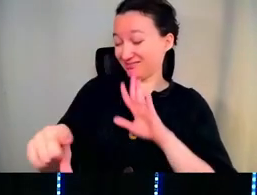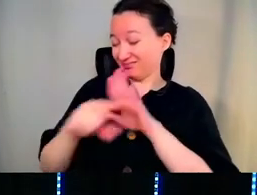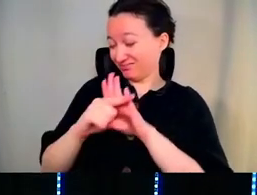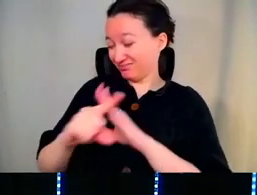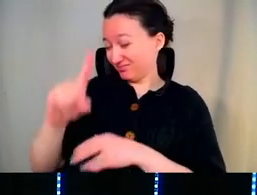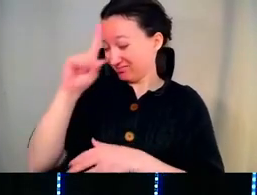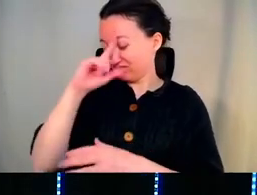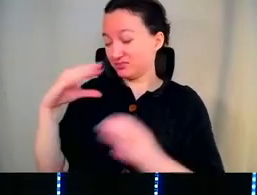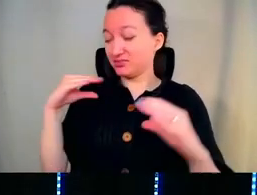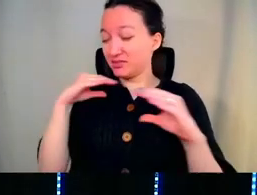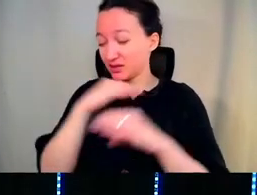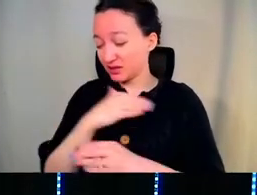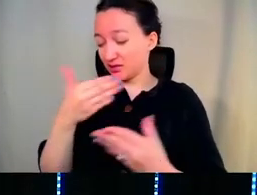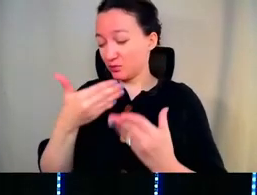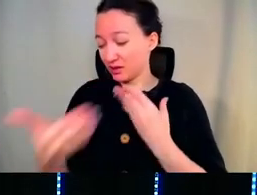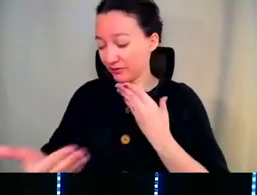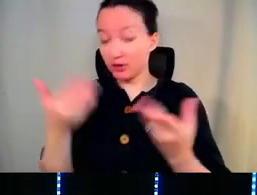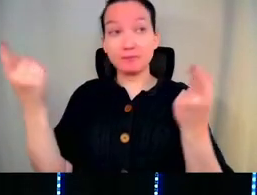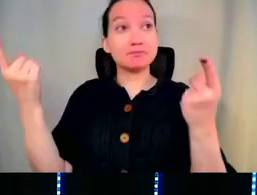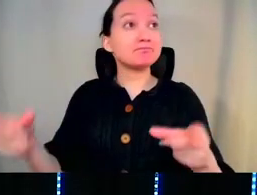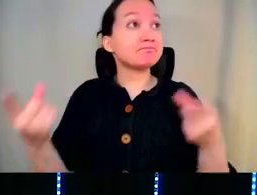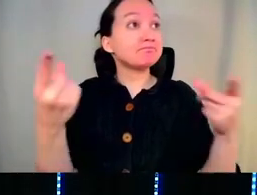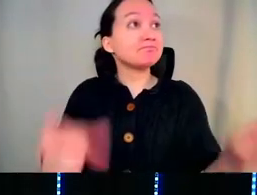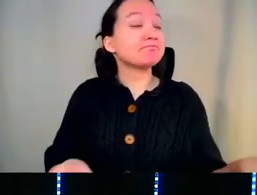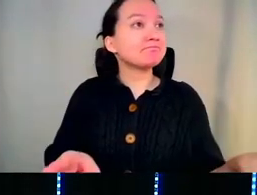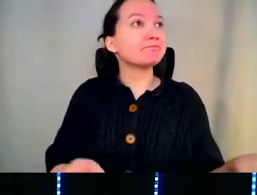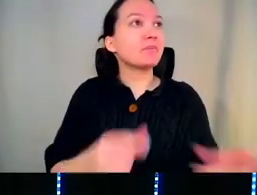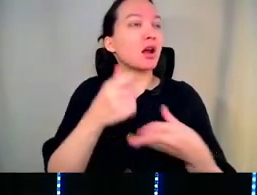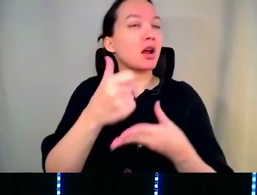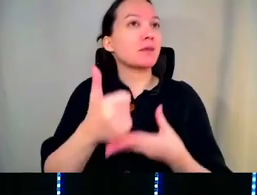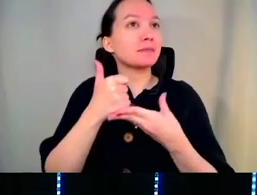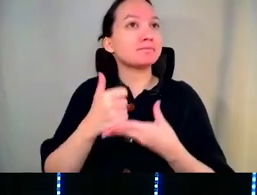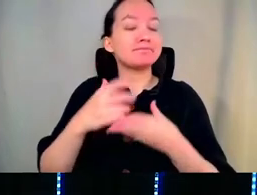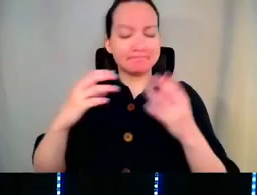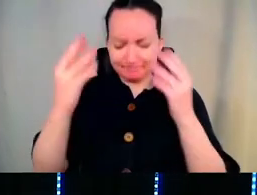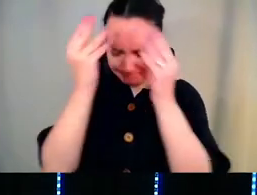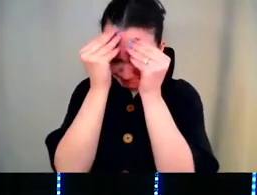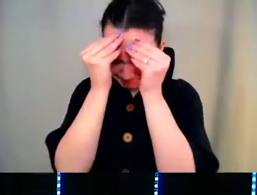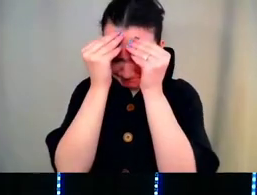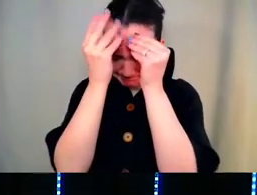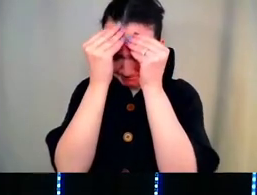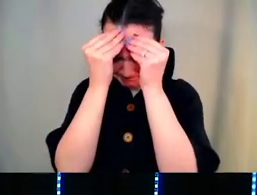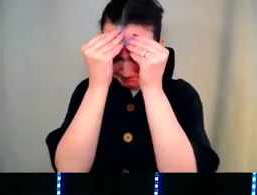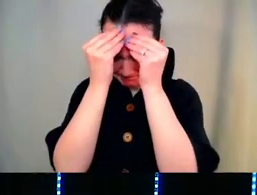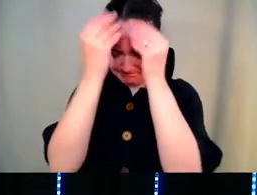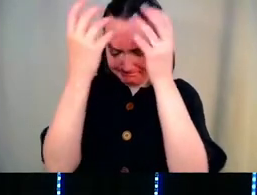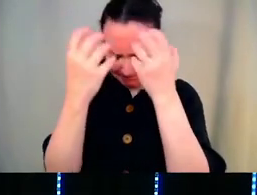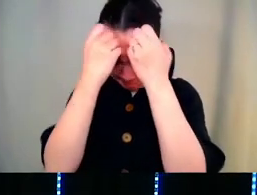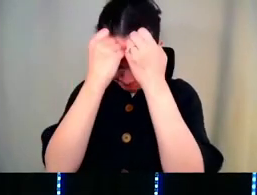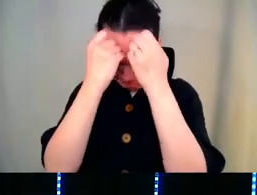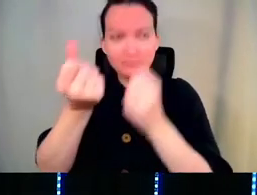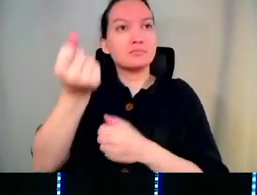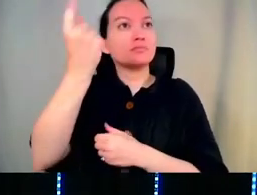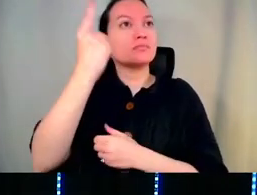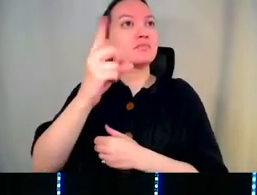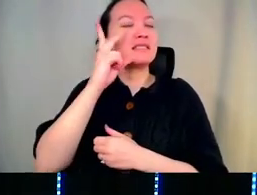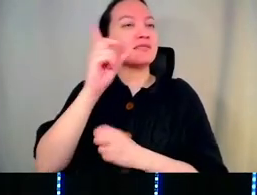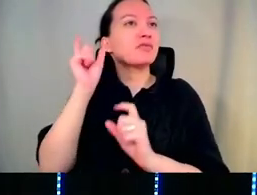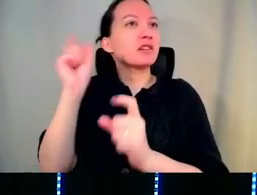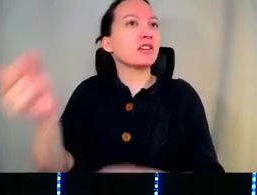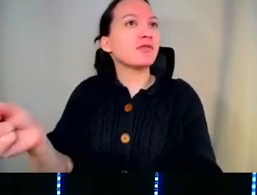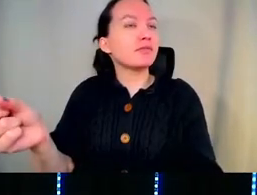the lies, whatever it is, God, when those come in, God, help us to hold them captive, to see them for what they are, and then to just give them right